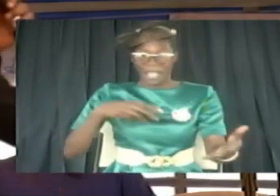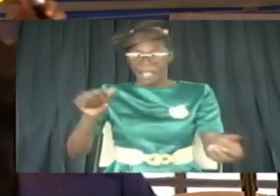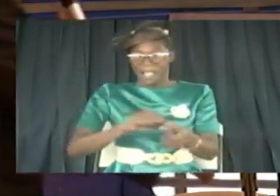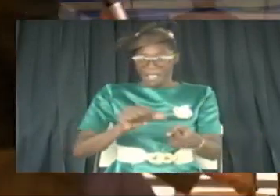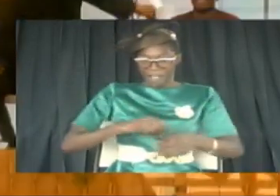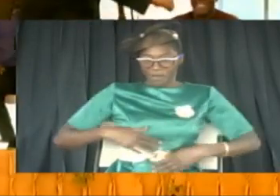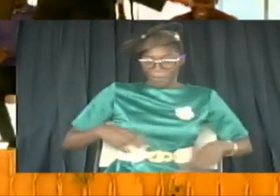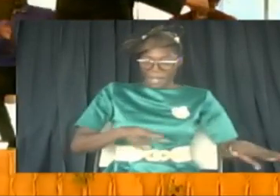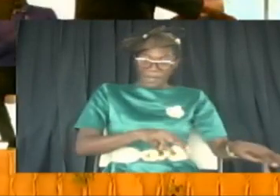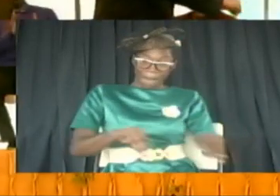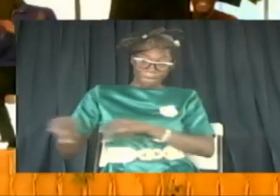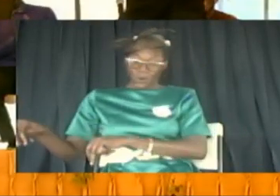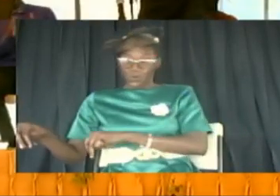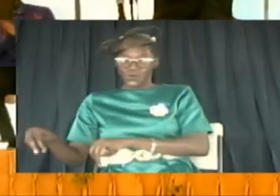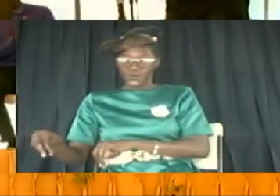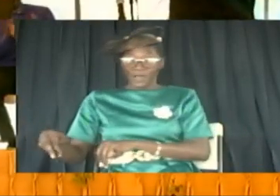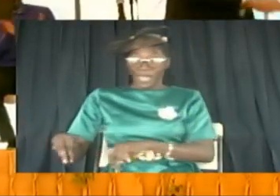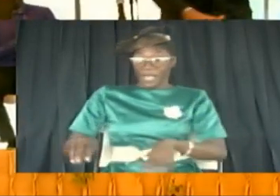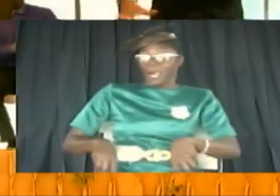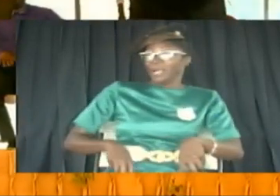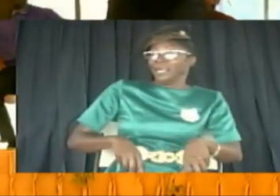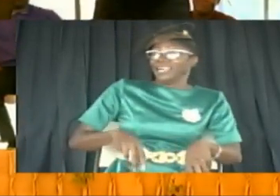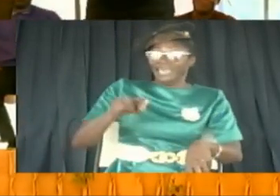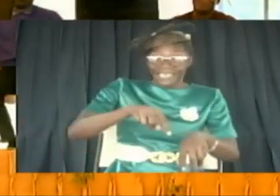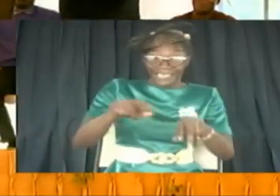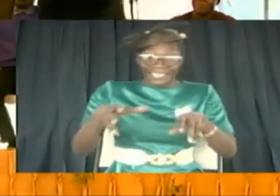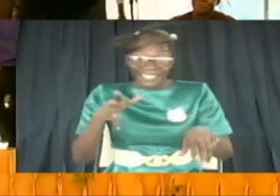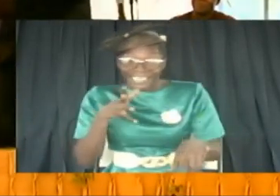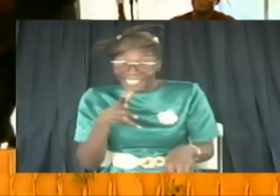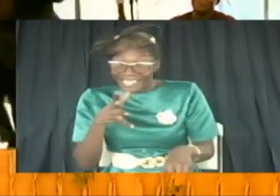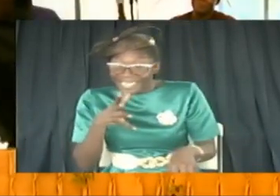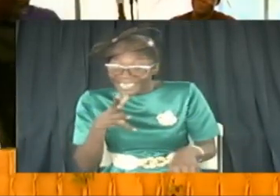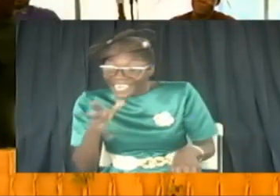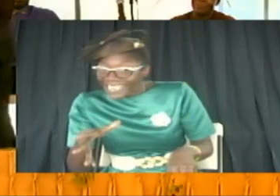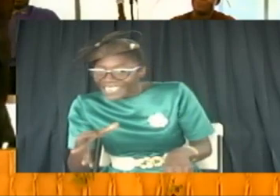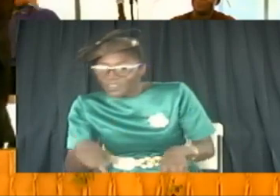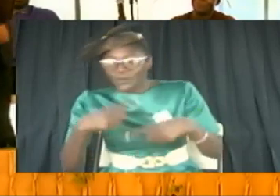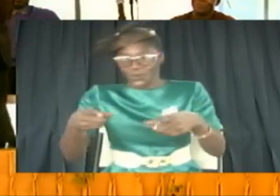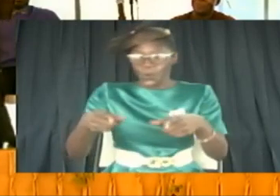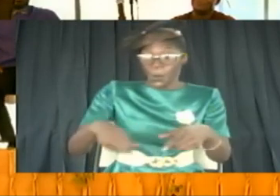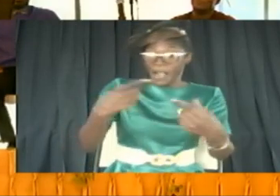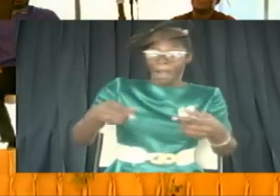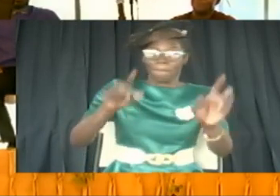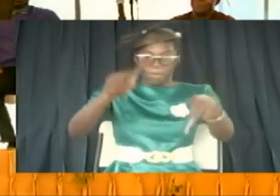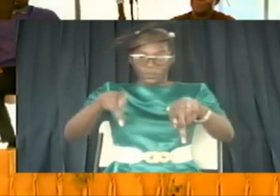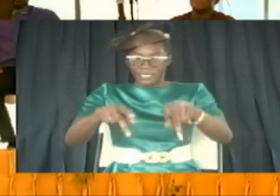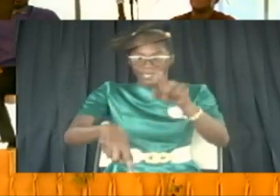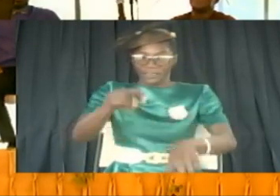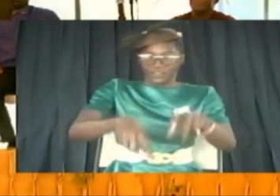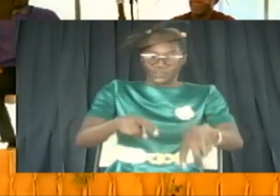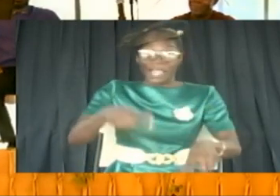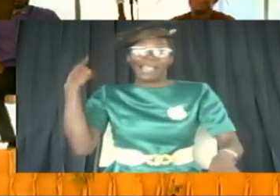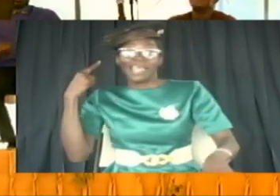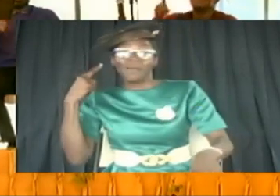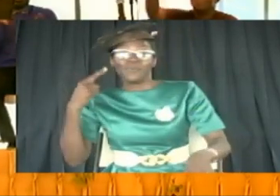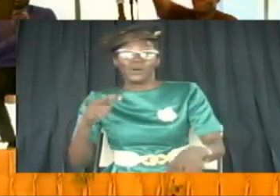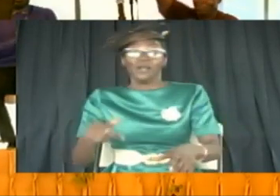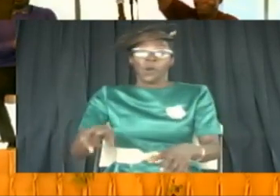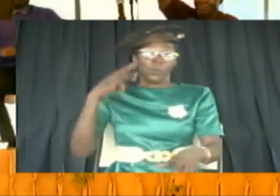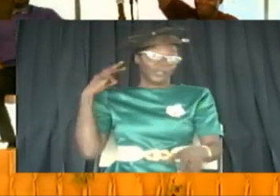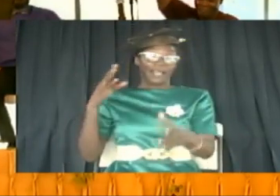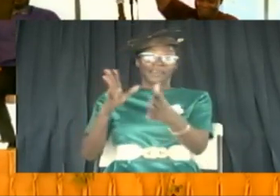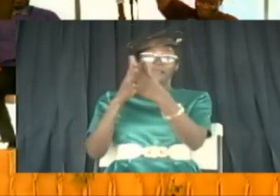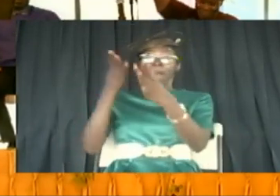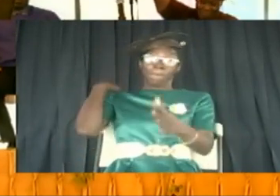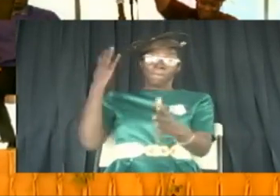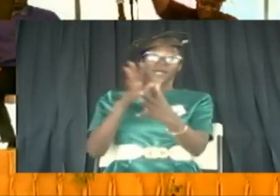to move. And she just went into one of the cubicles, put in her tray. And I was at the back of the line,